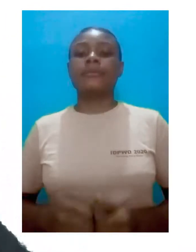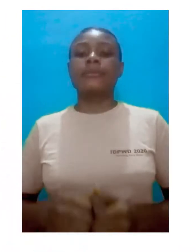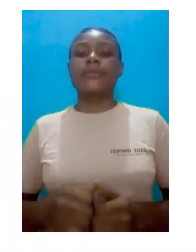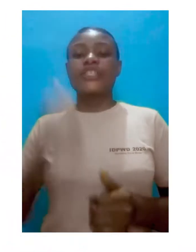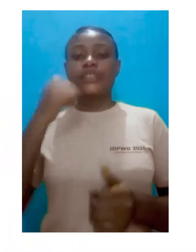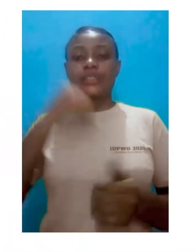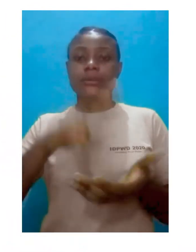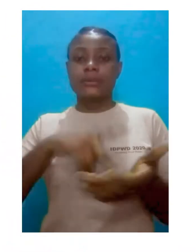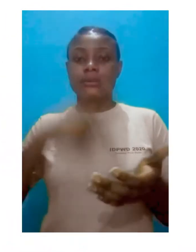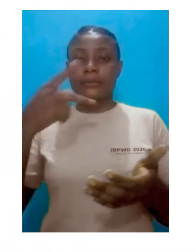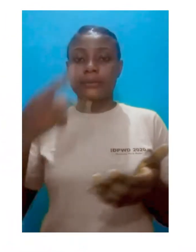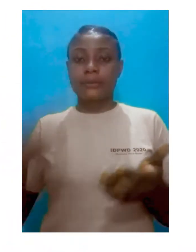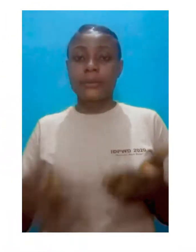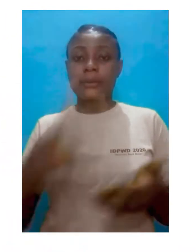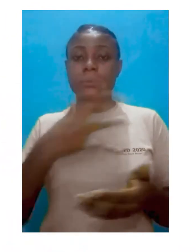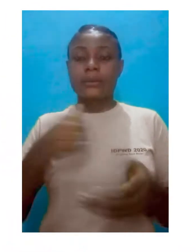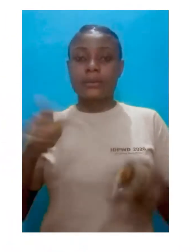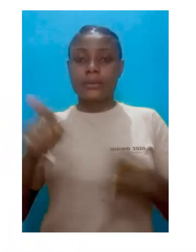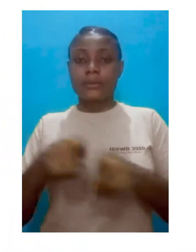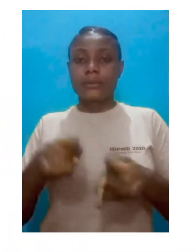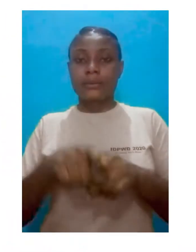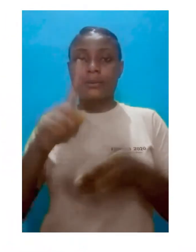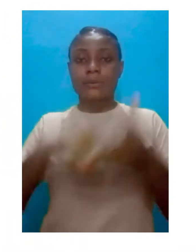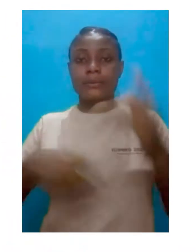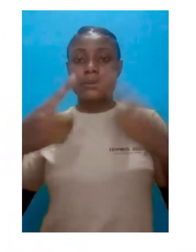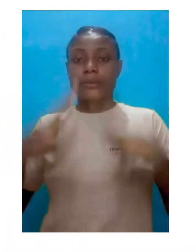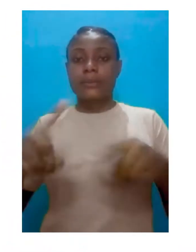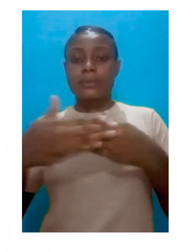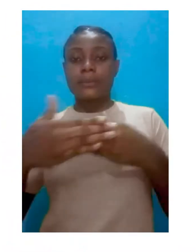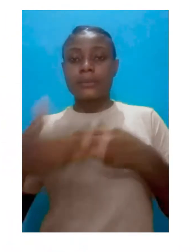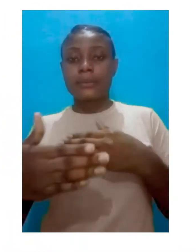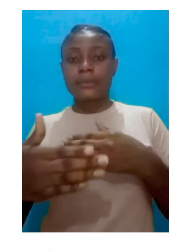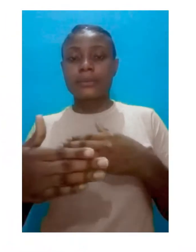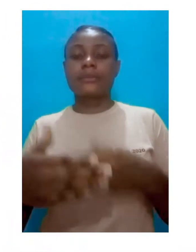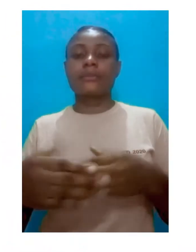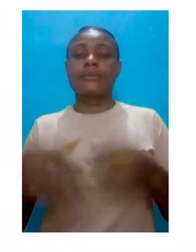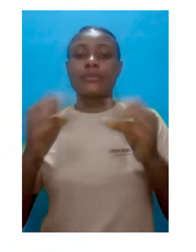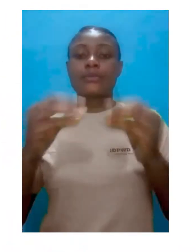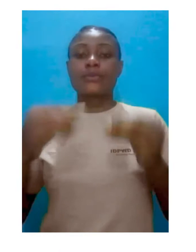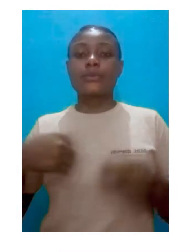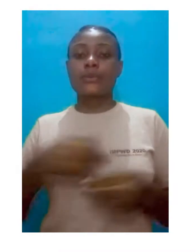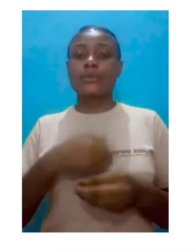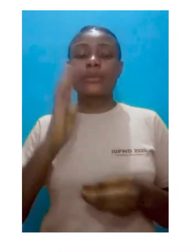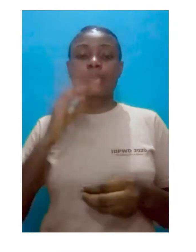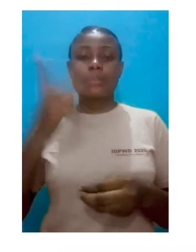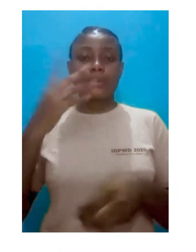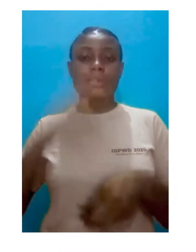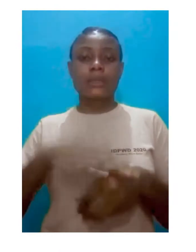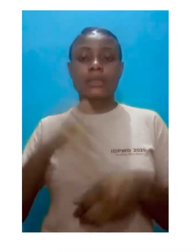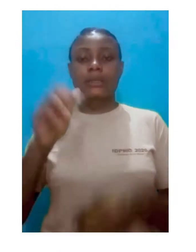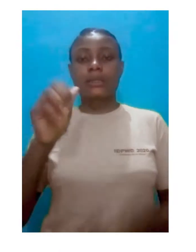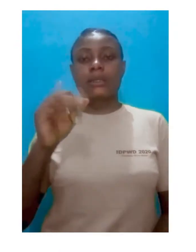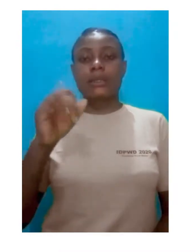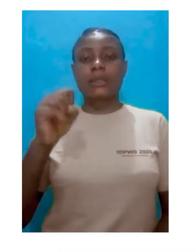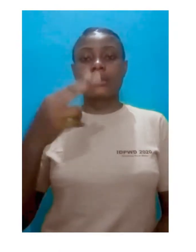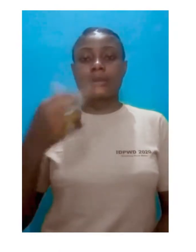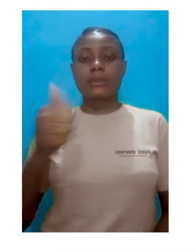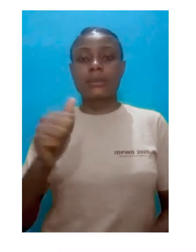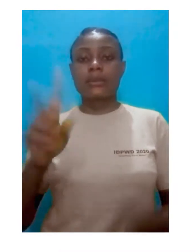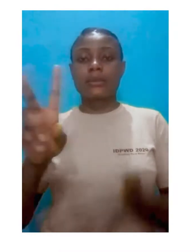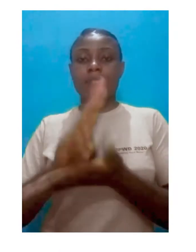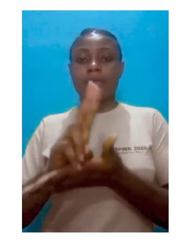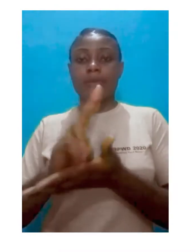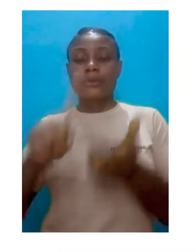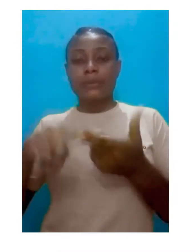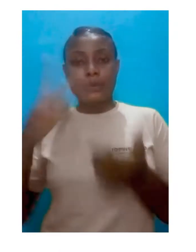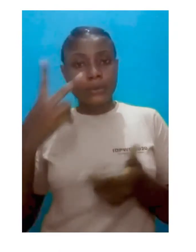wide plane. So she fell, and what happened next? So we're going to be looking at